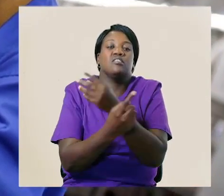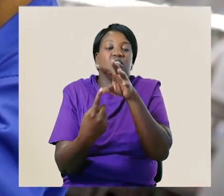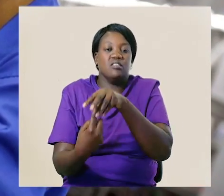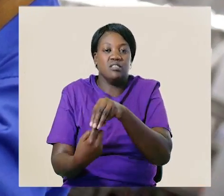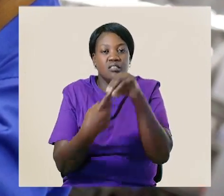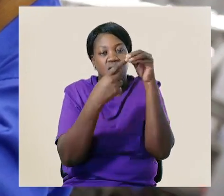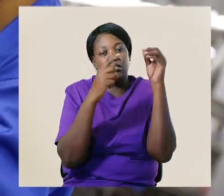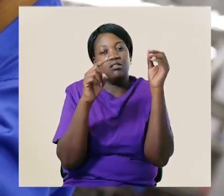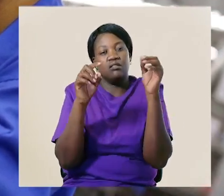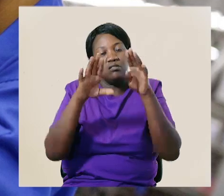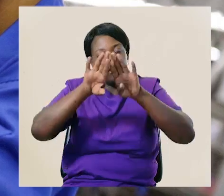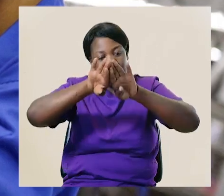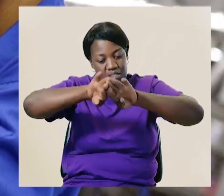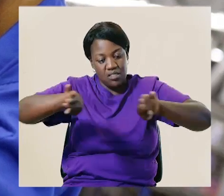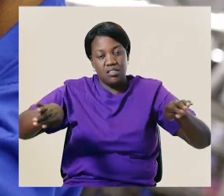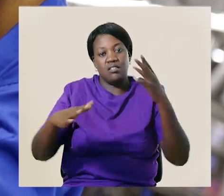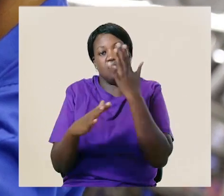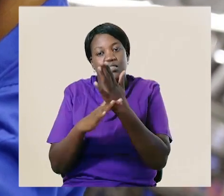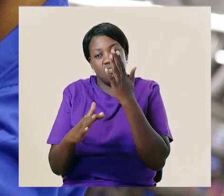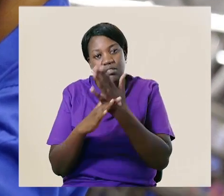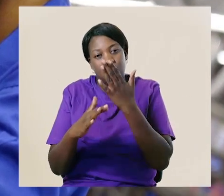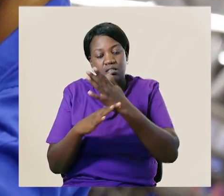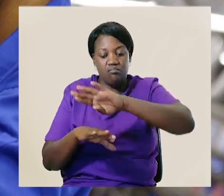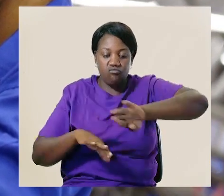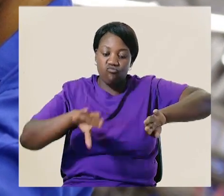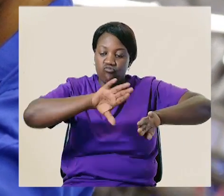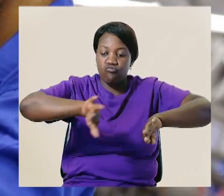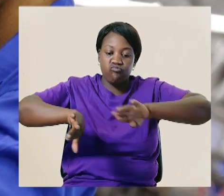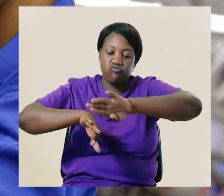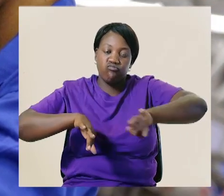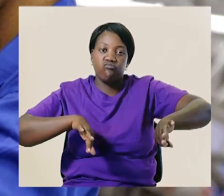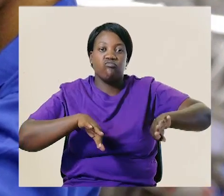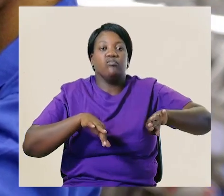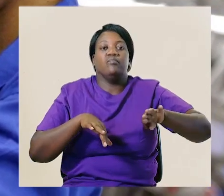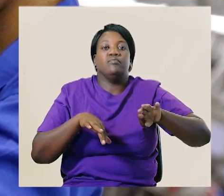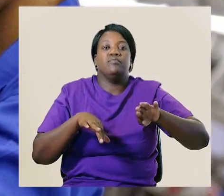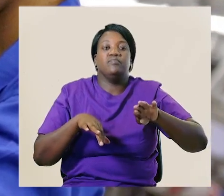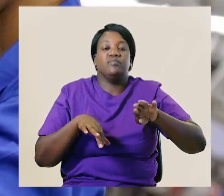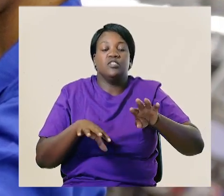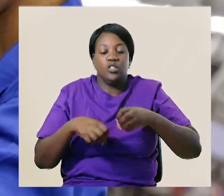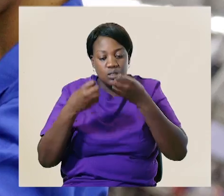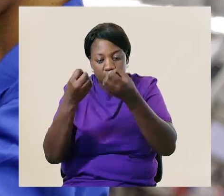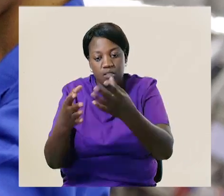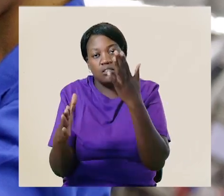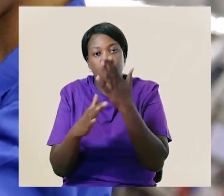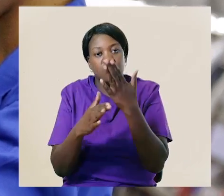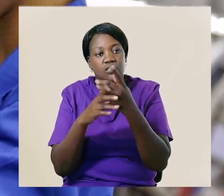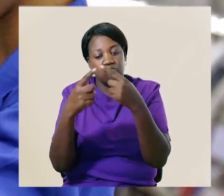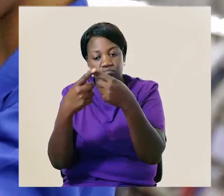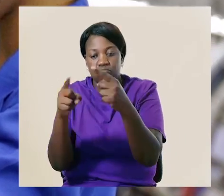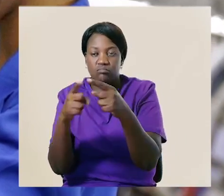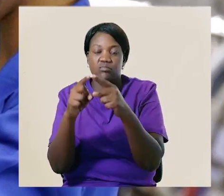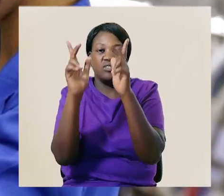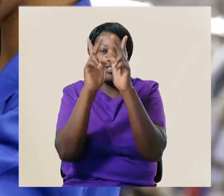a form of division of labor, which is divided up, or the allocation of work to different